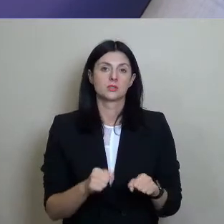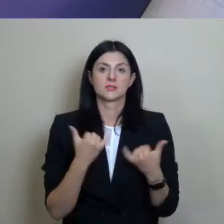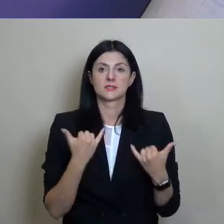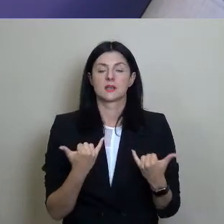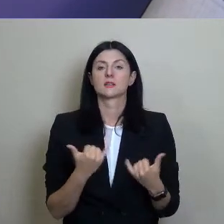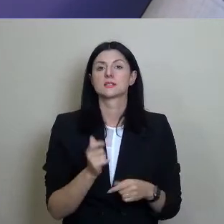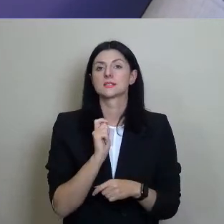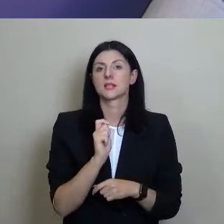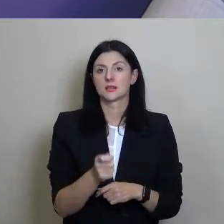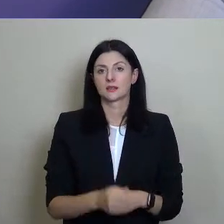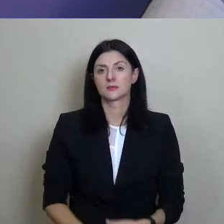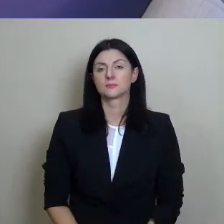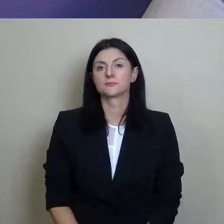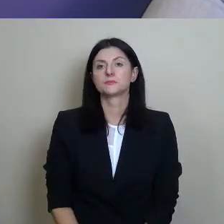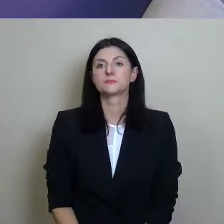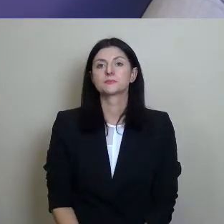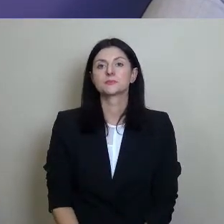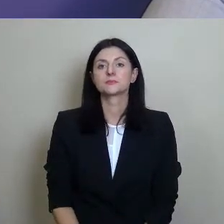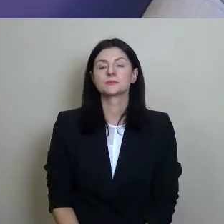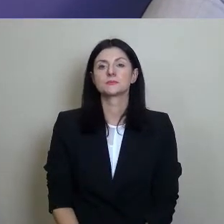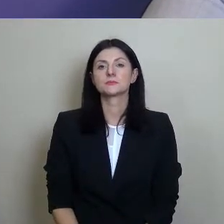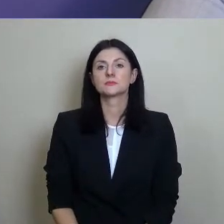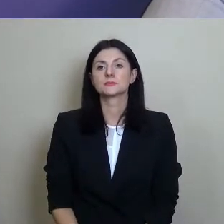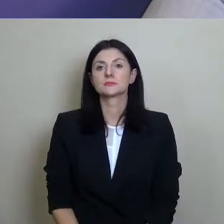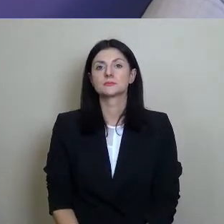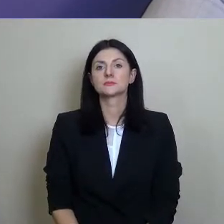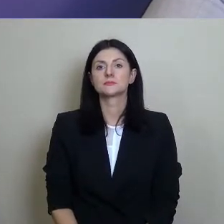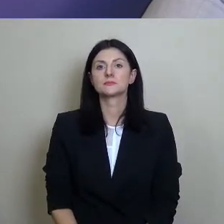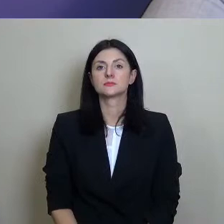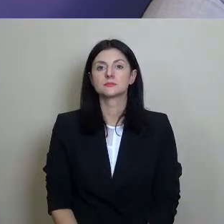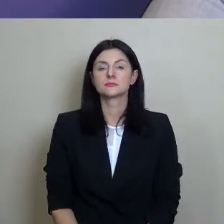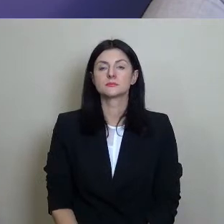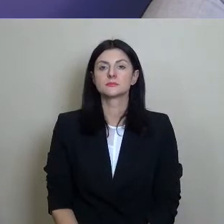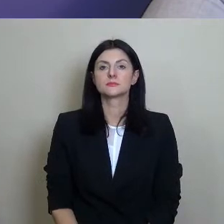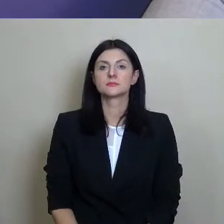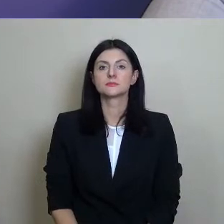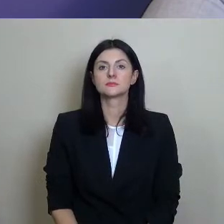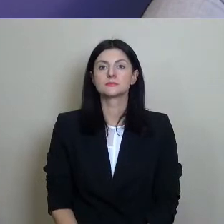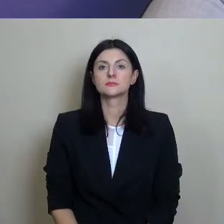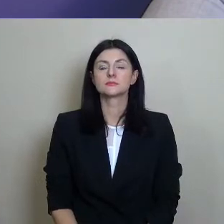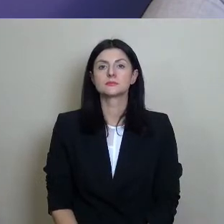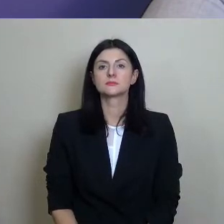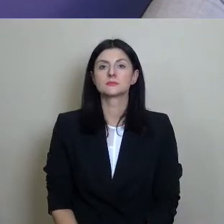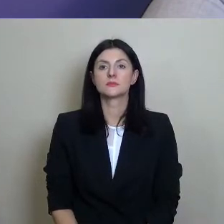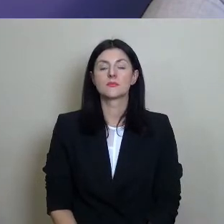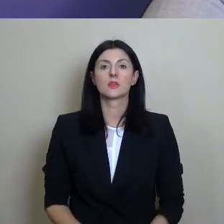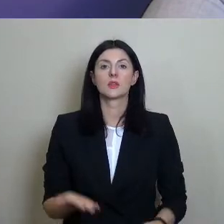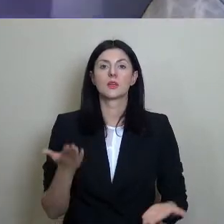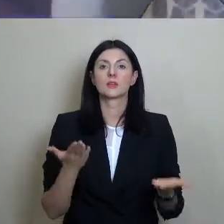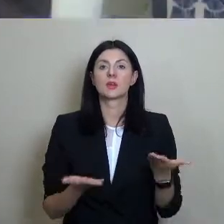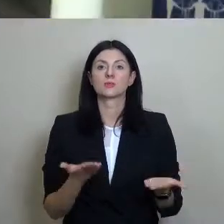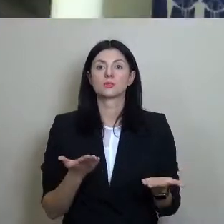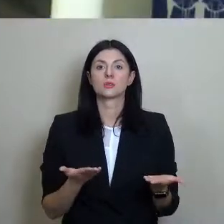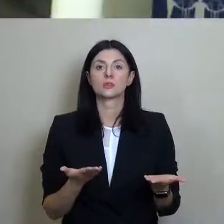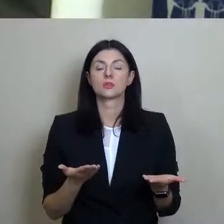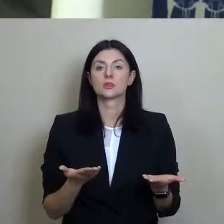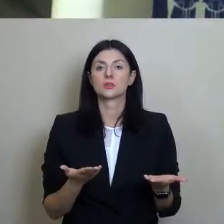such a very important topic. So go ahead, you have a chance to put your questions now.